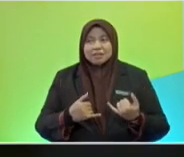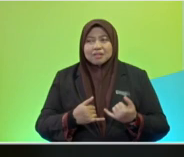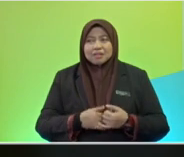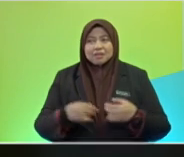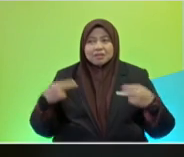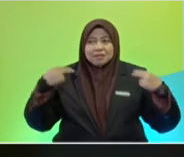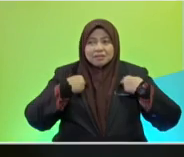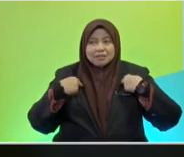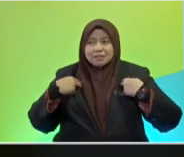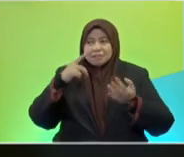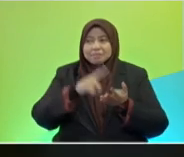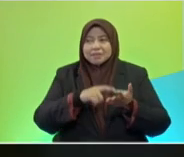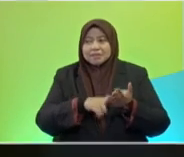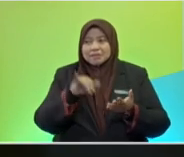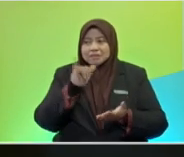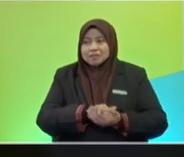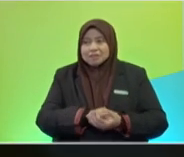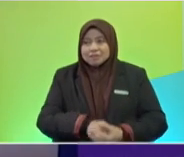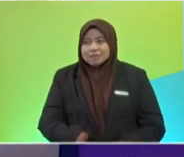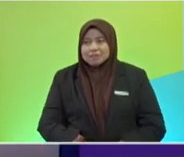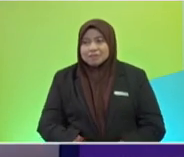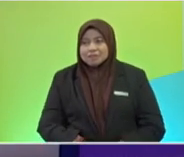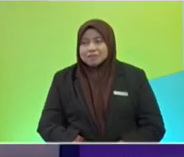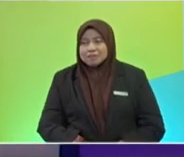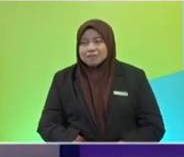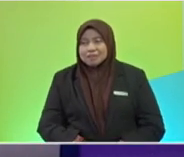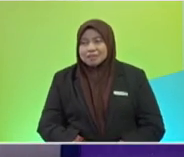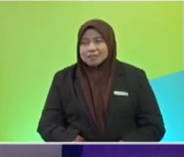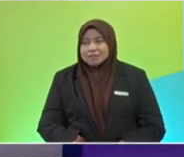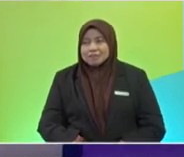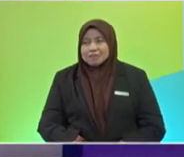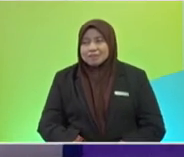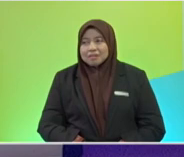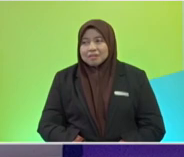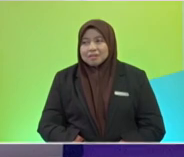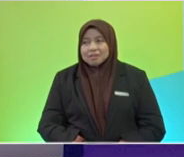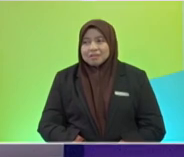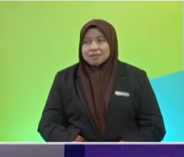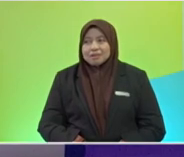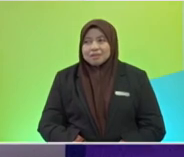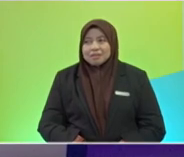can you guess what it is? Oh, okay.